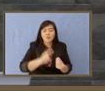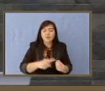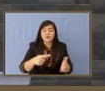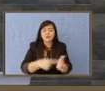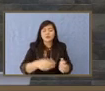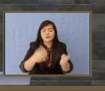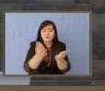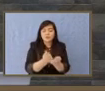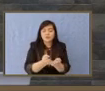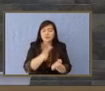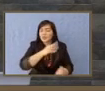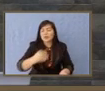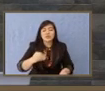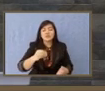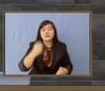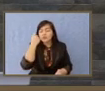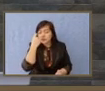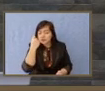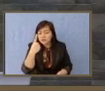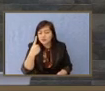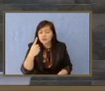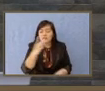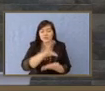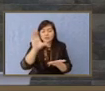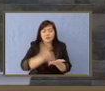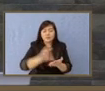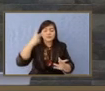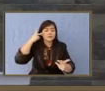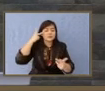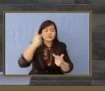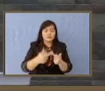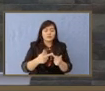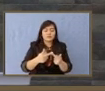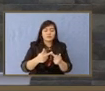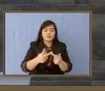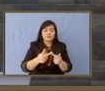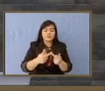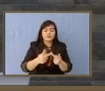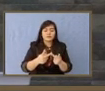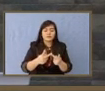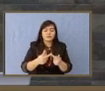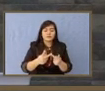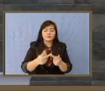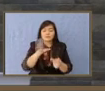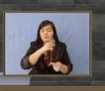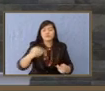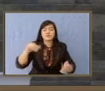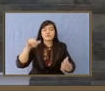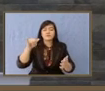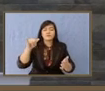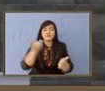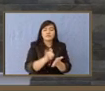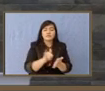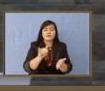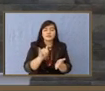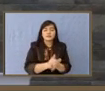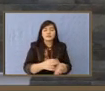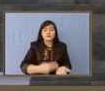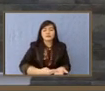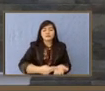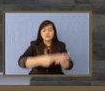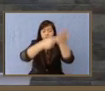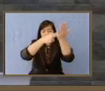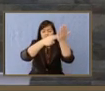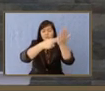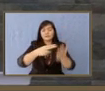all understand the main purpose of the book, and that another information that will help us not to be confused kung ano man